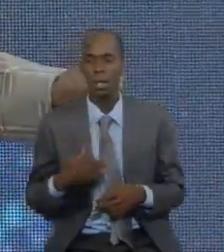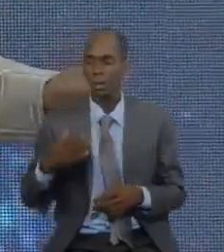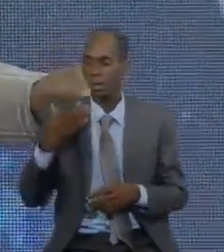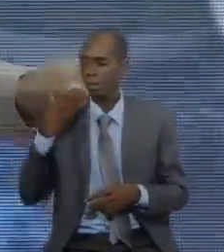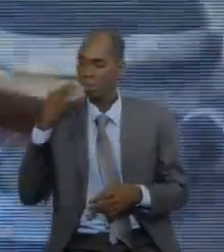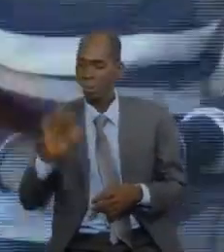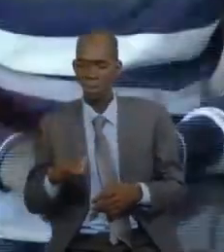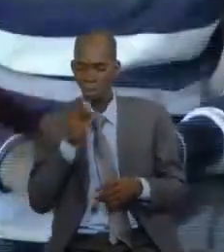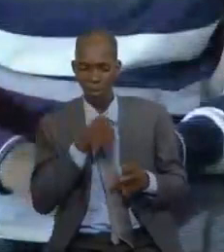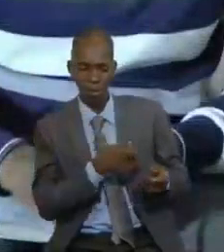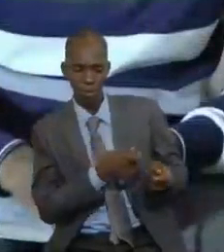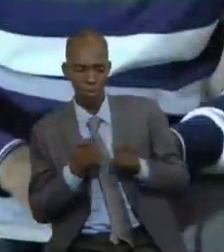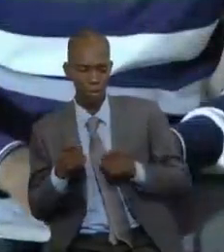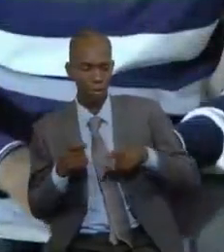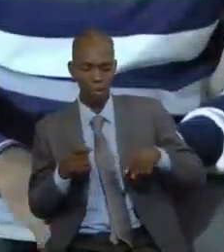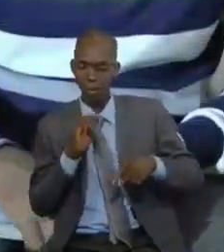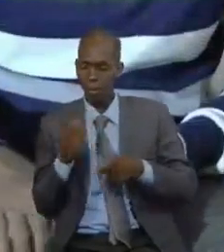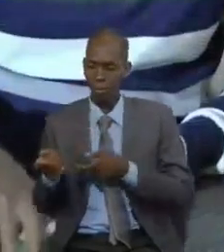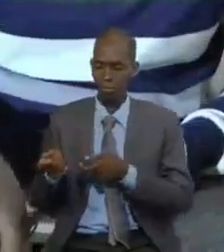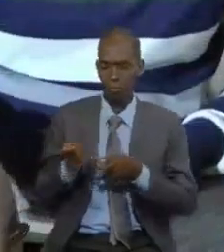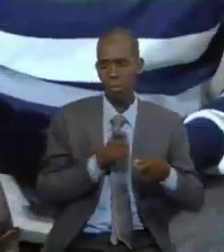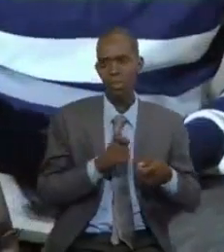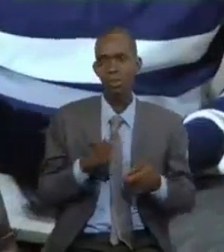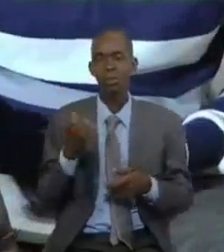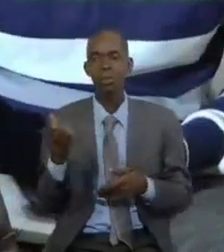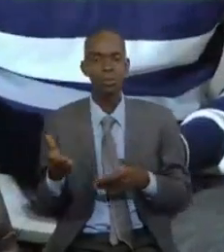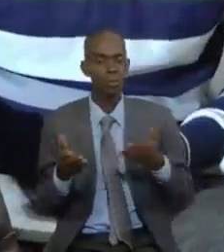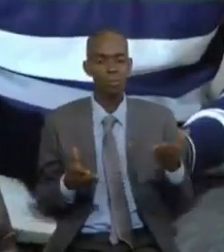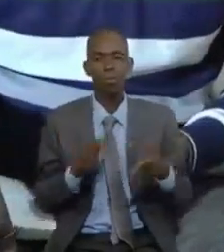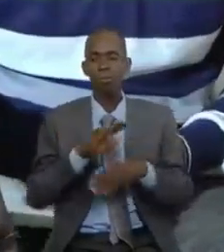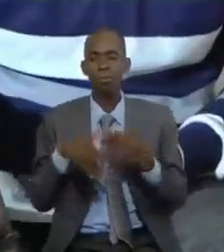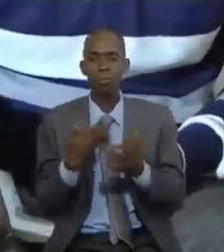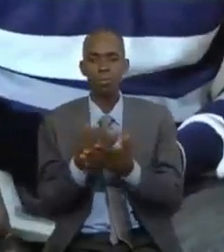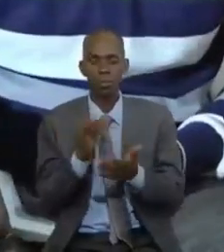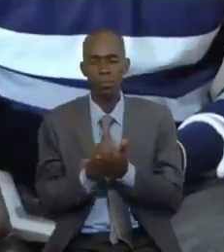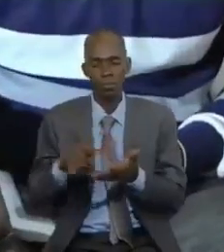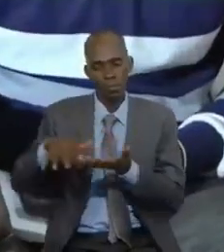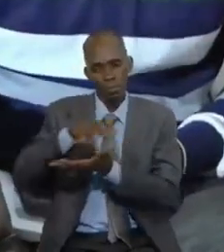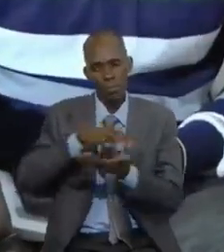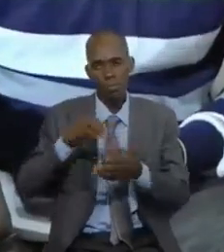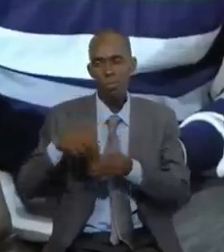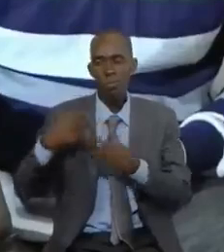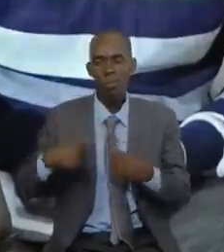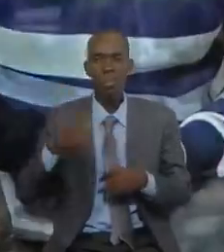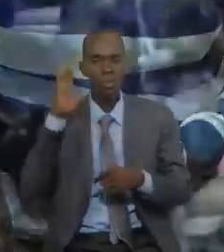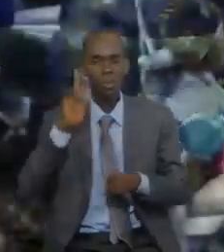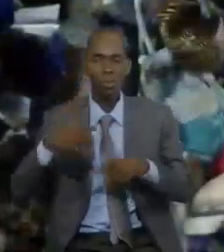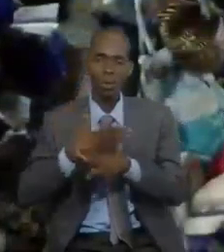you here. Another mind is dragging you here. All that contradiction in your heart will vanish away